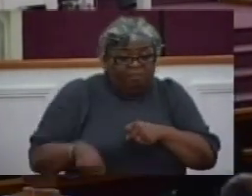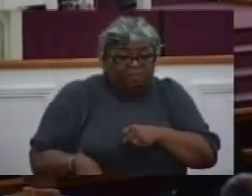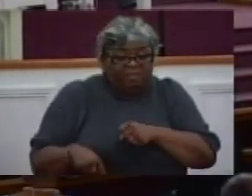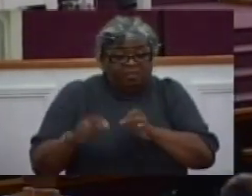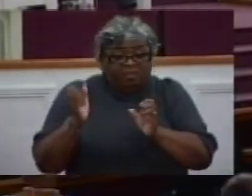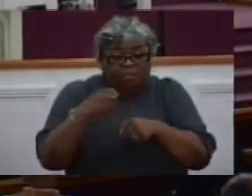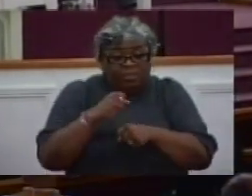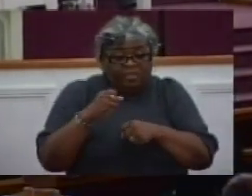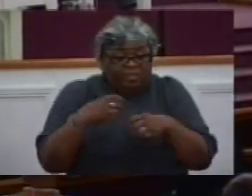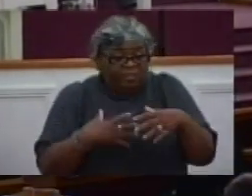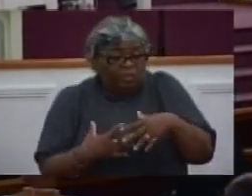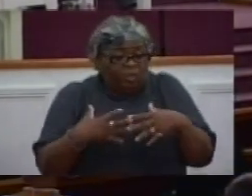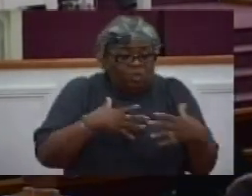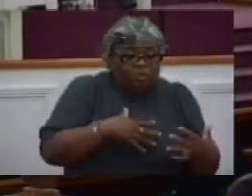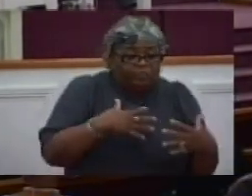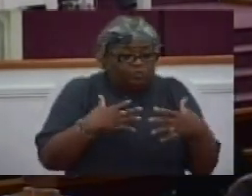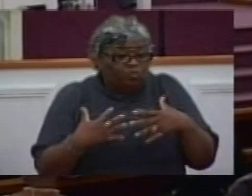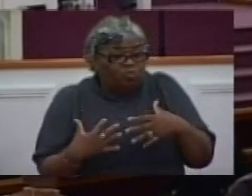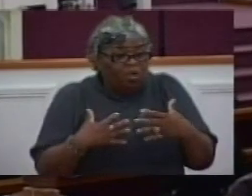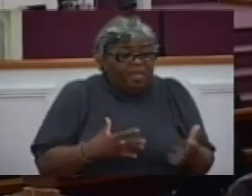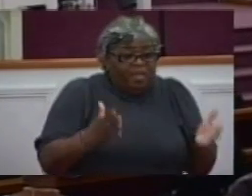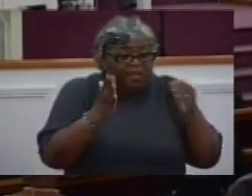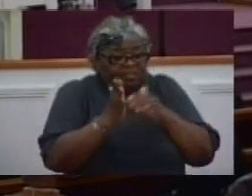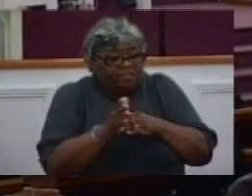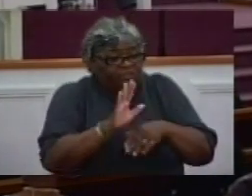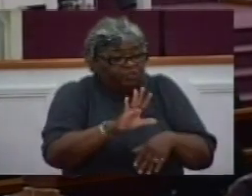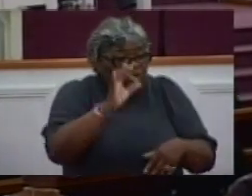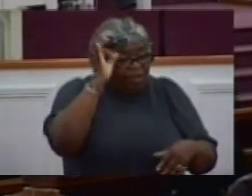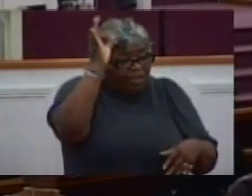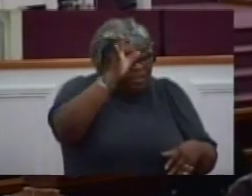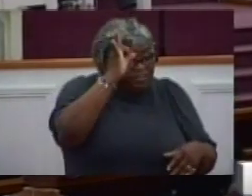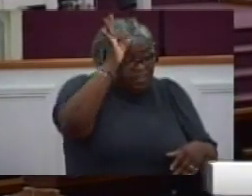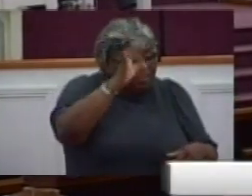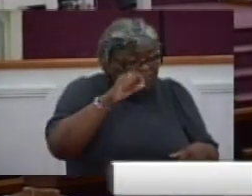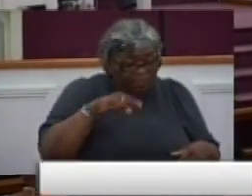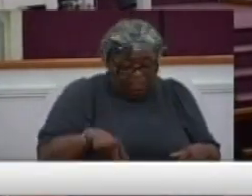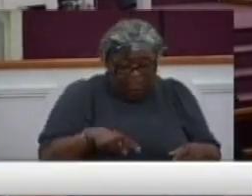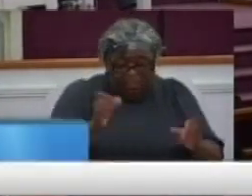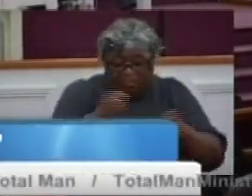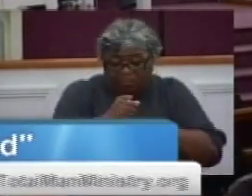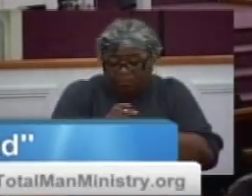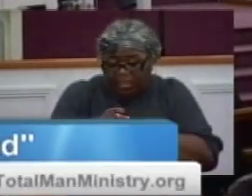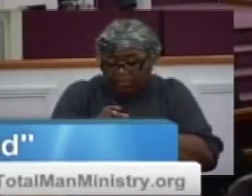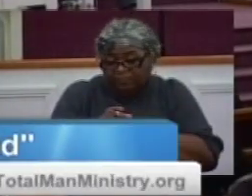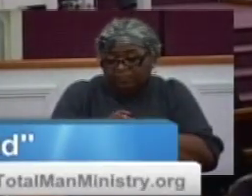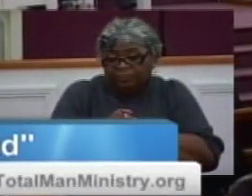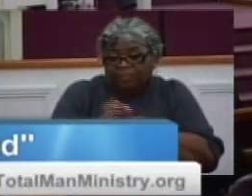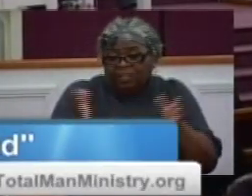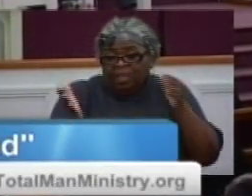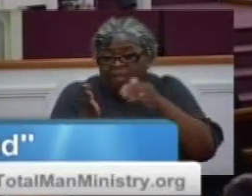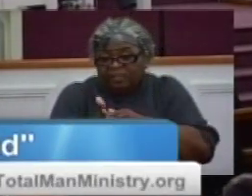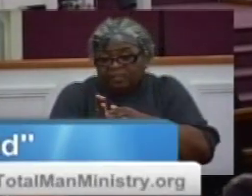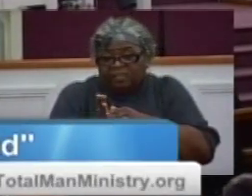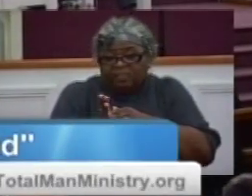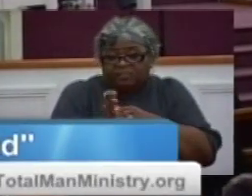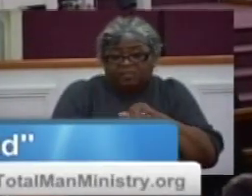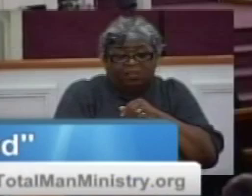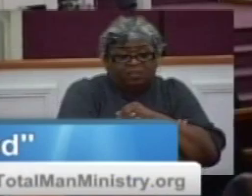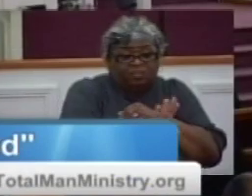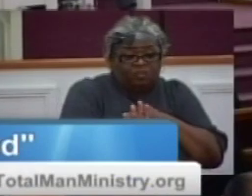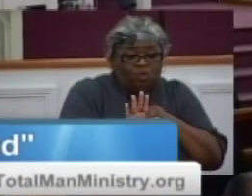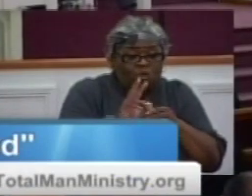wages his war against your destiny. He wages his fight against